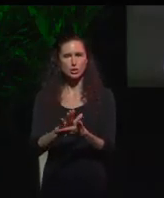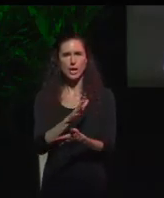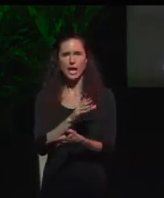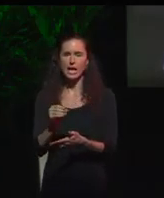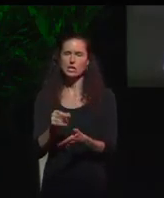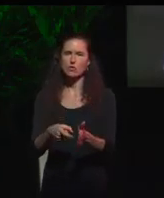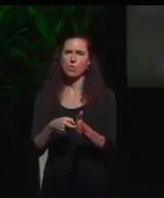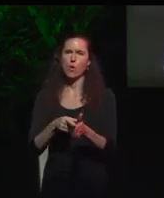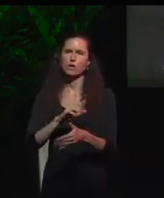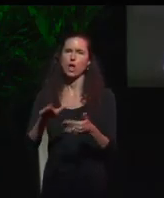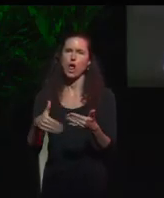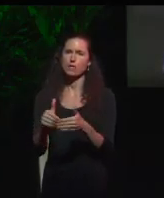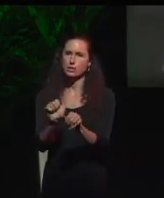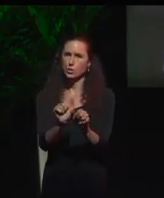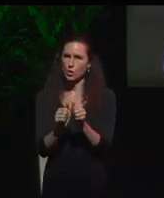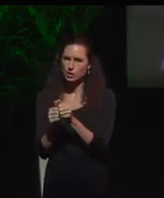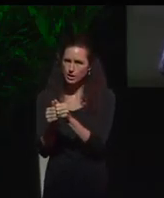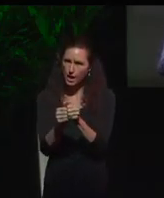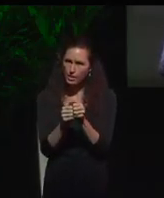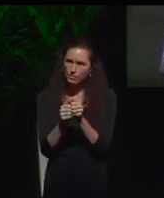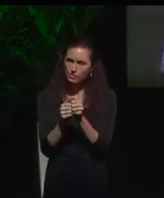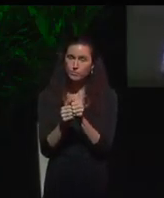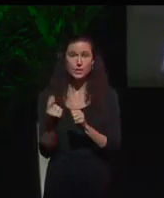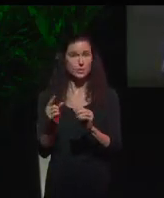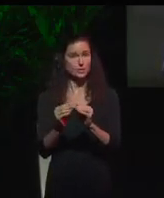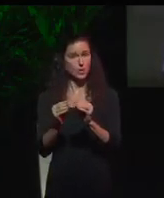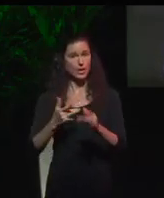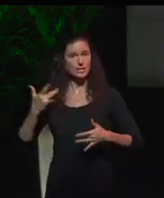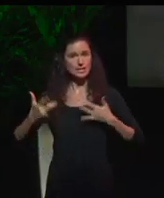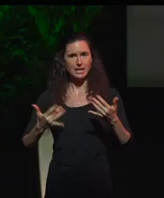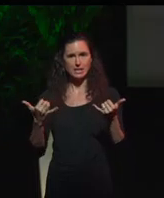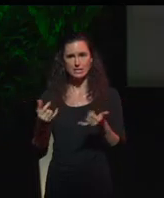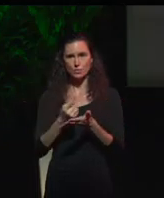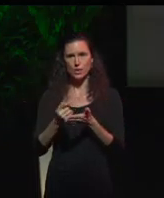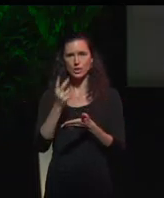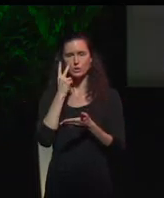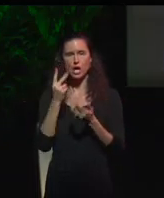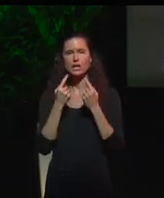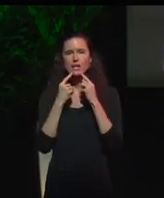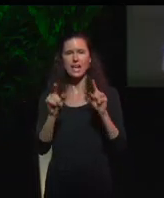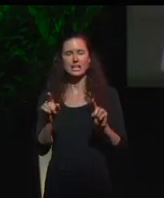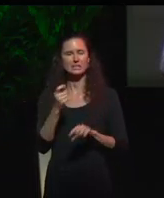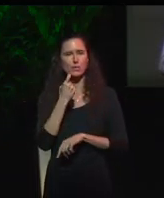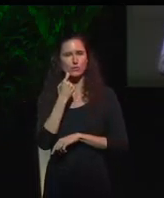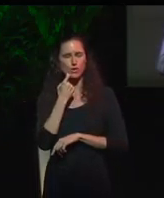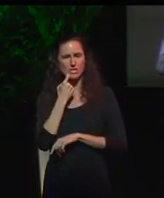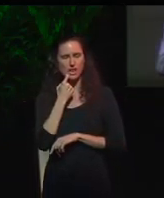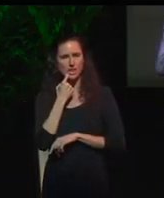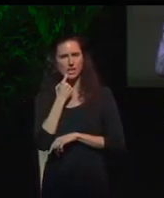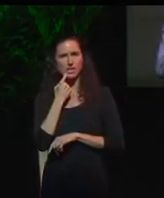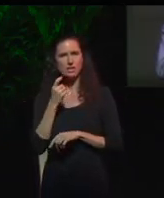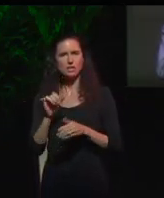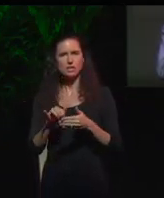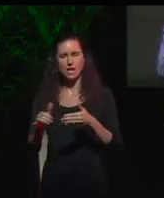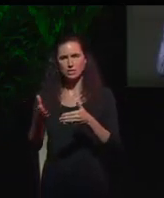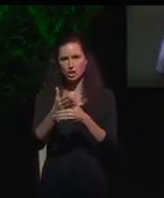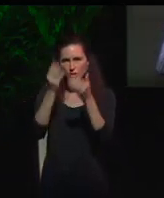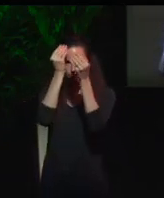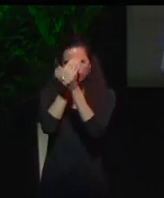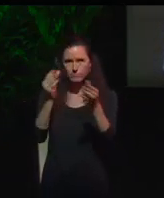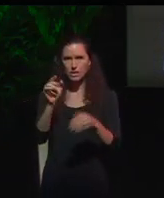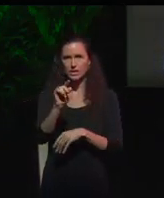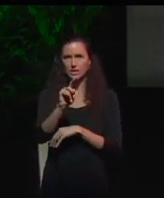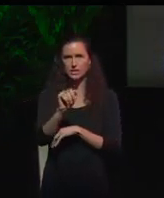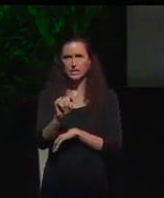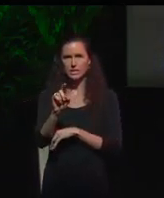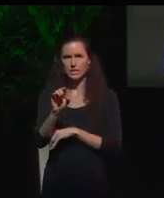working together. Now, something that's a little more exciting is this week you saw an announcement that went out that shared that Dr. Tina Dashi has